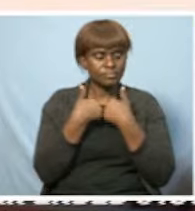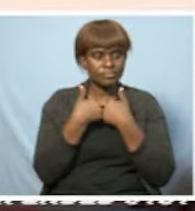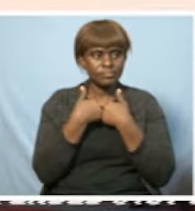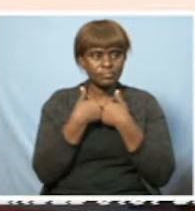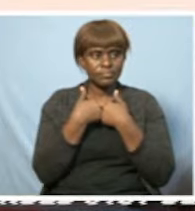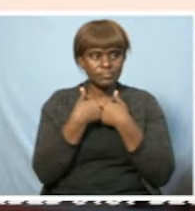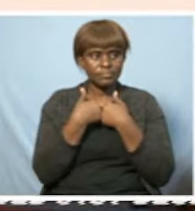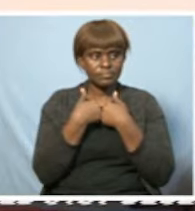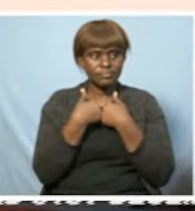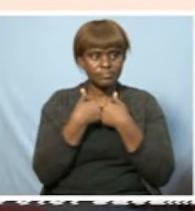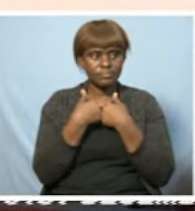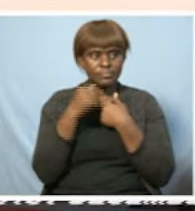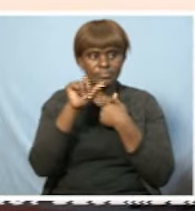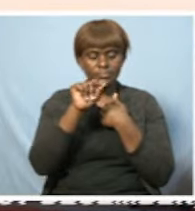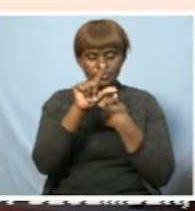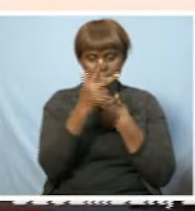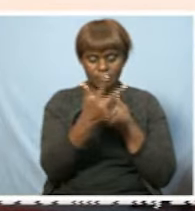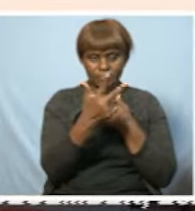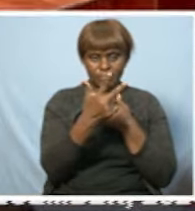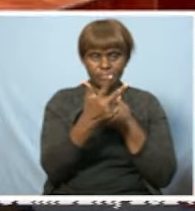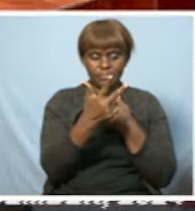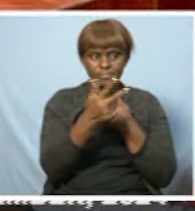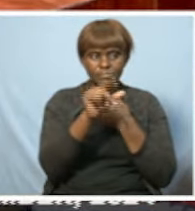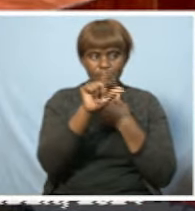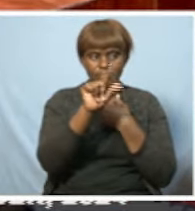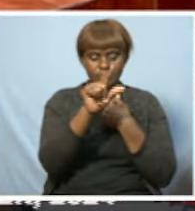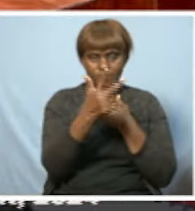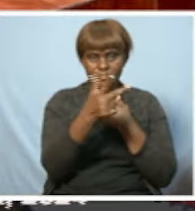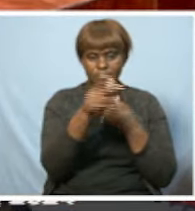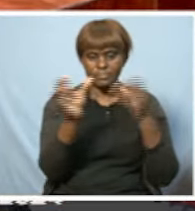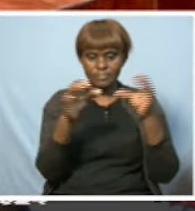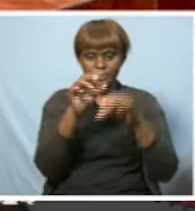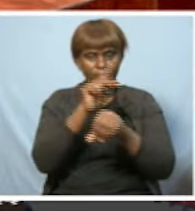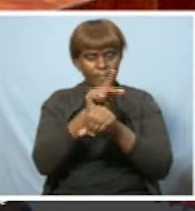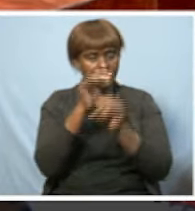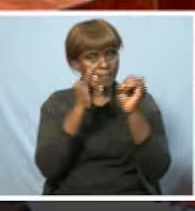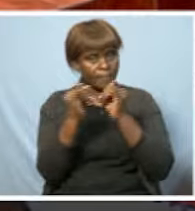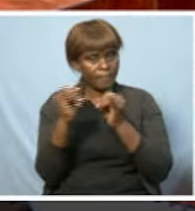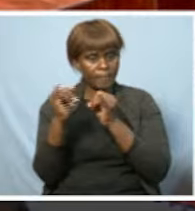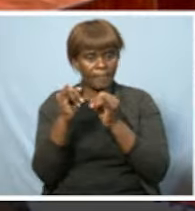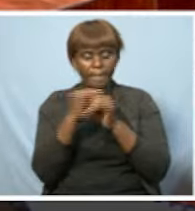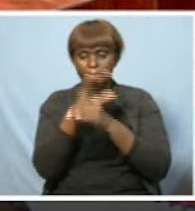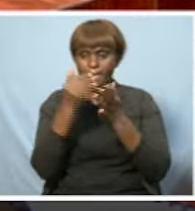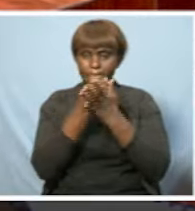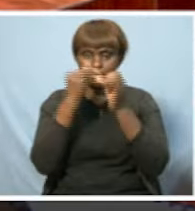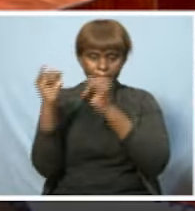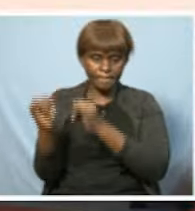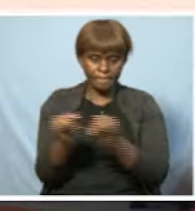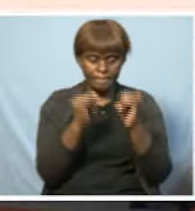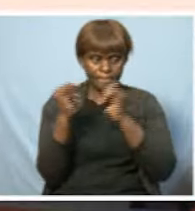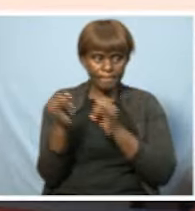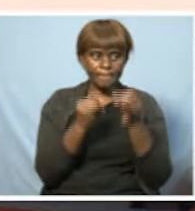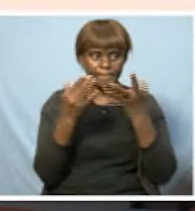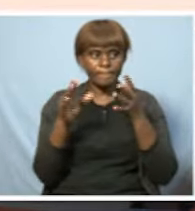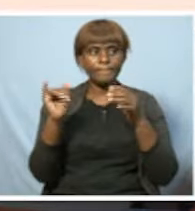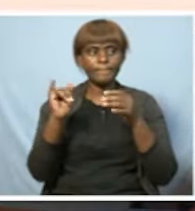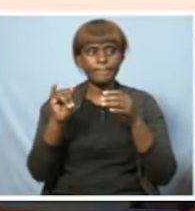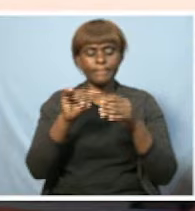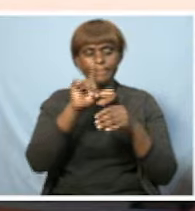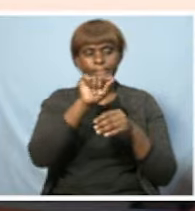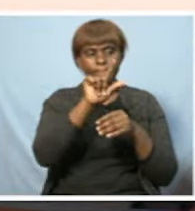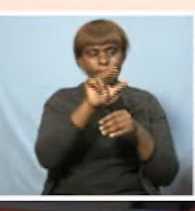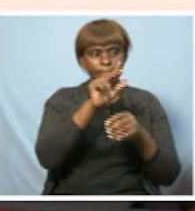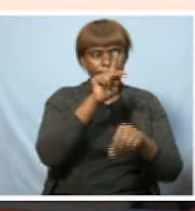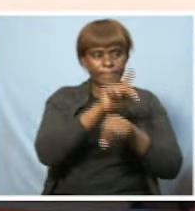If it's 2023 or 2024, Chair? 2023 community projects, are they all implemented? Yes, Chair. 2023